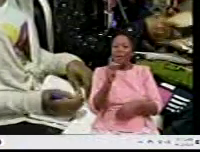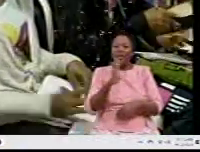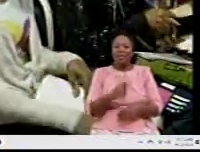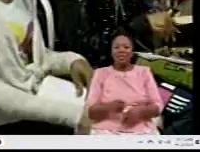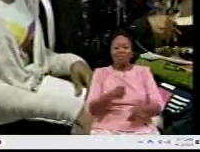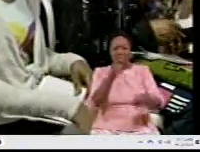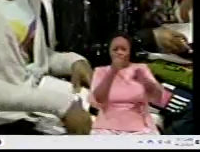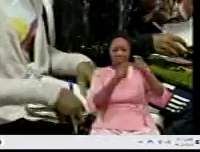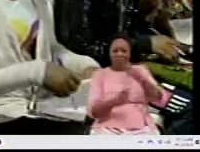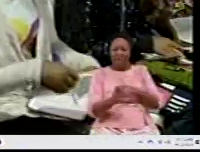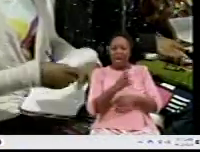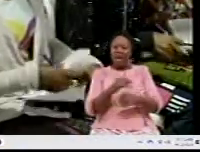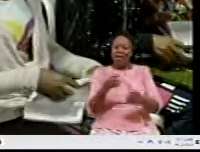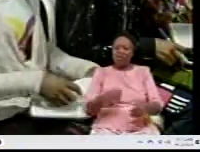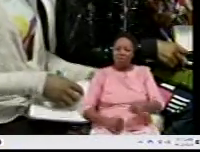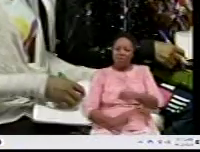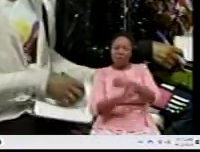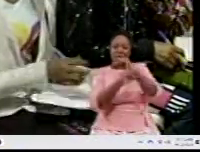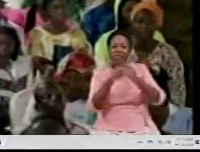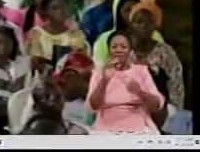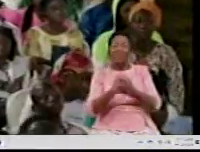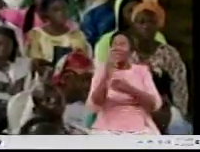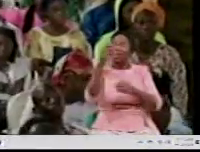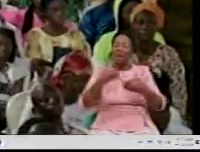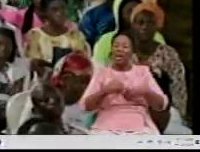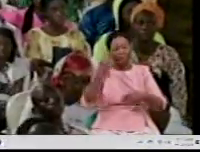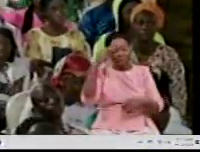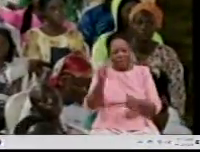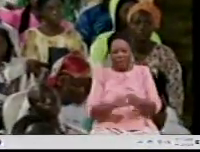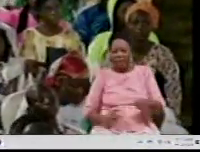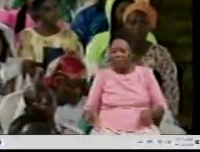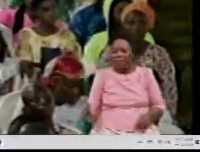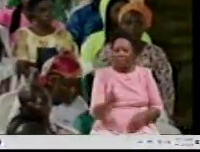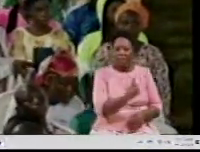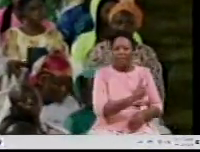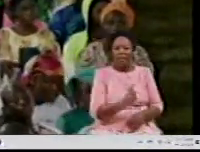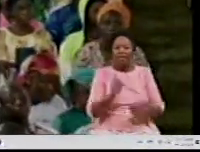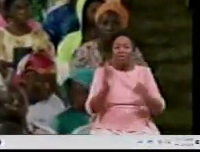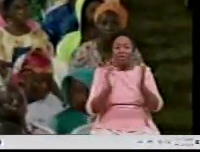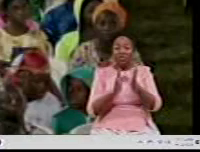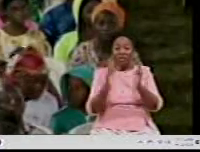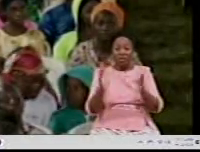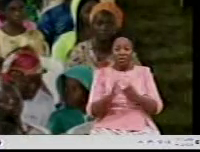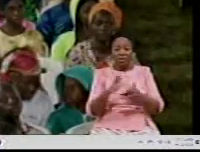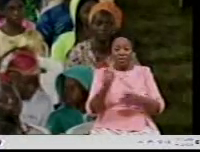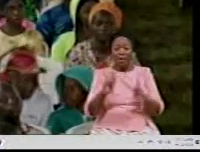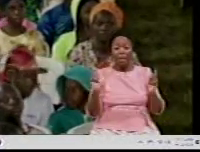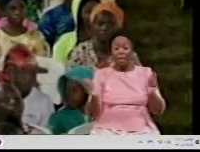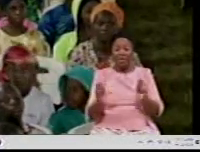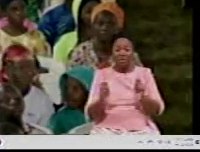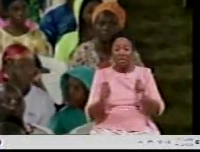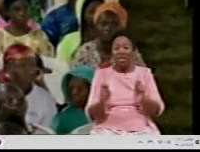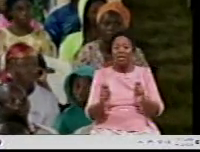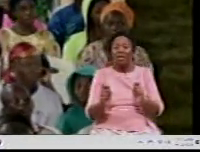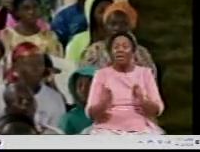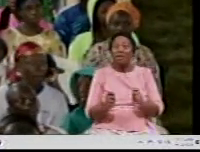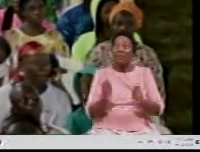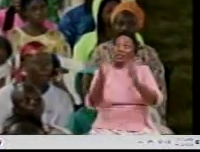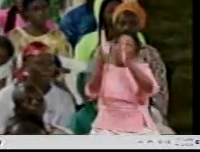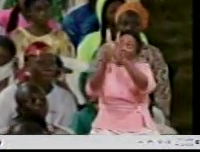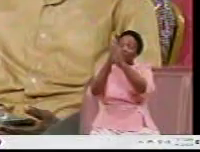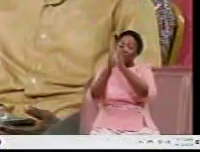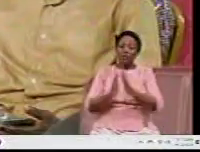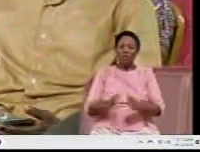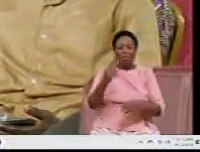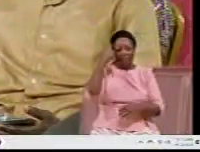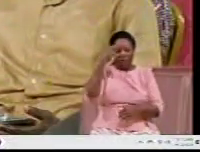intervention that he has for everyone. Jesus, the impartial intercessor for